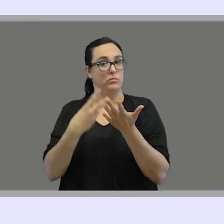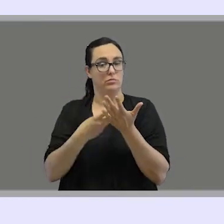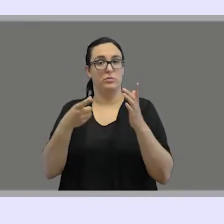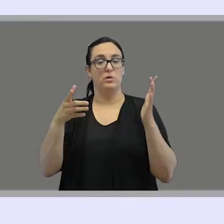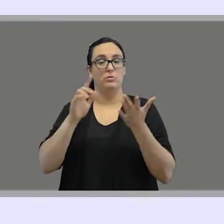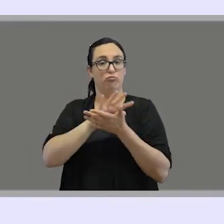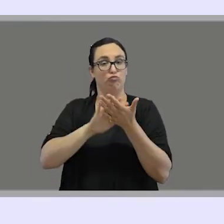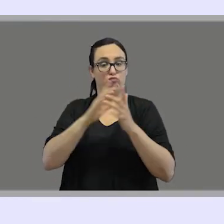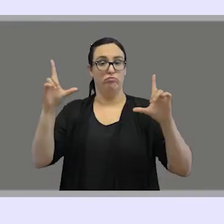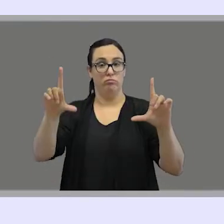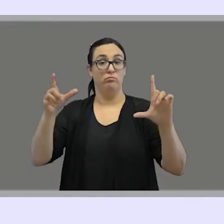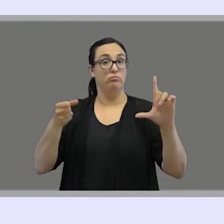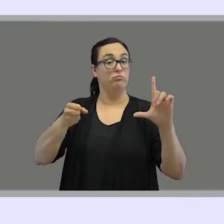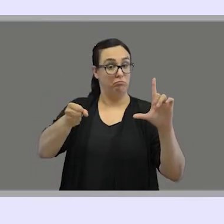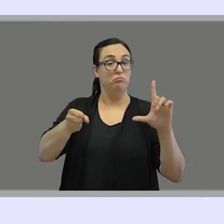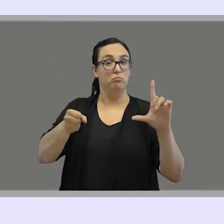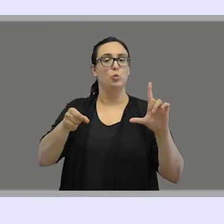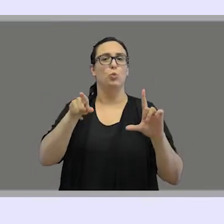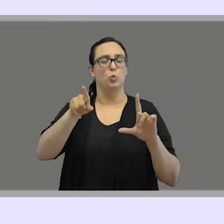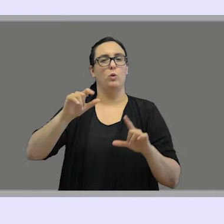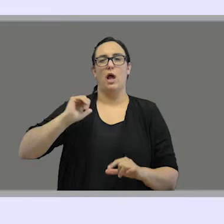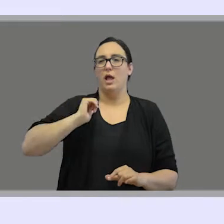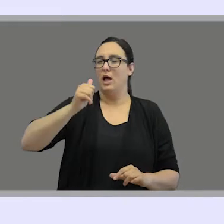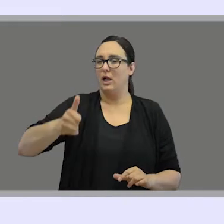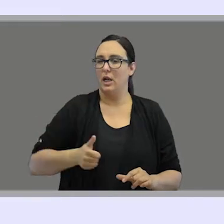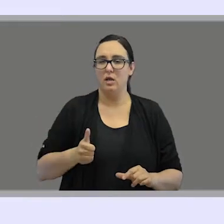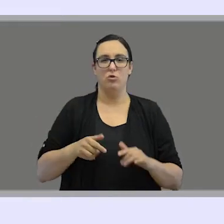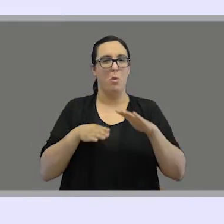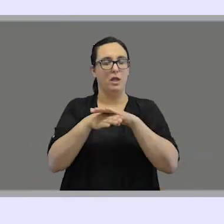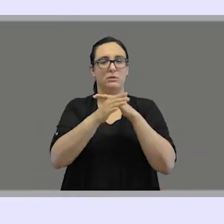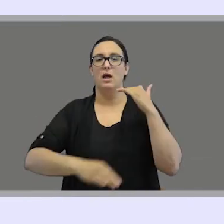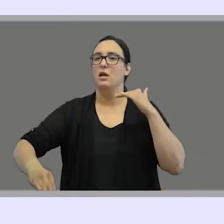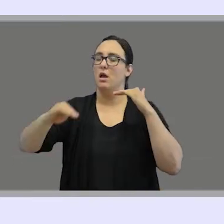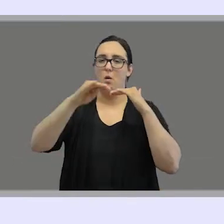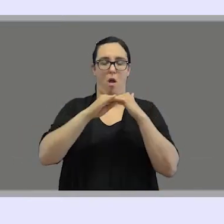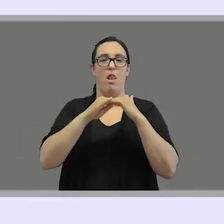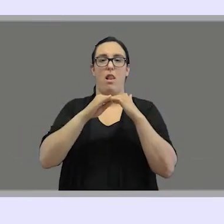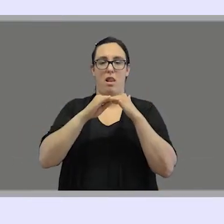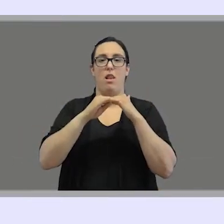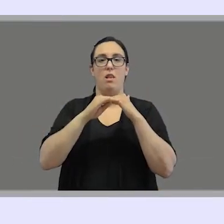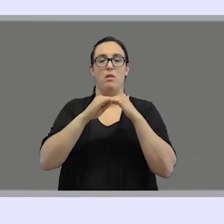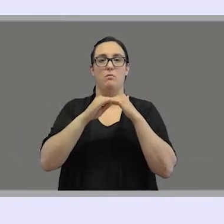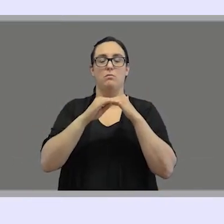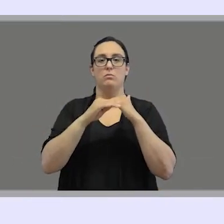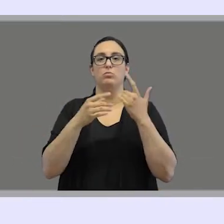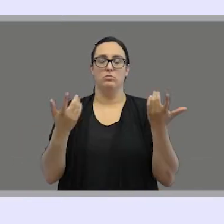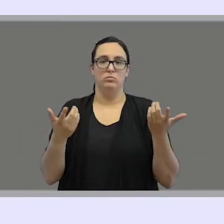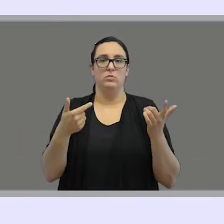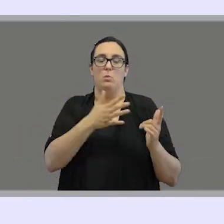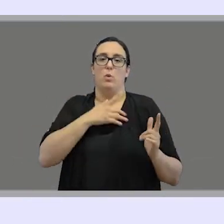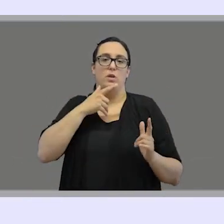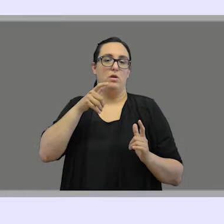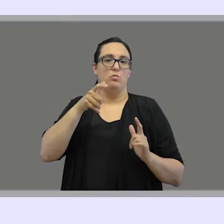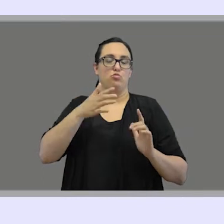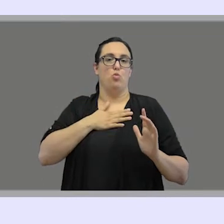television provide a richer and more equivalent access for users which use sign language as a primary